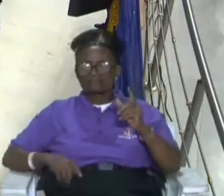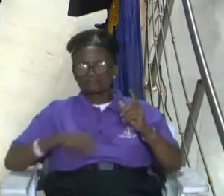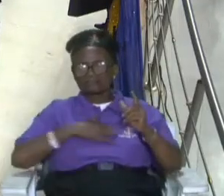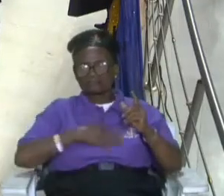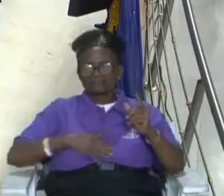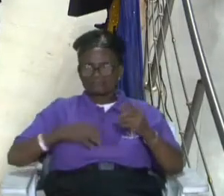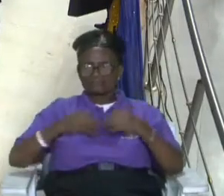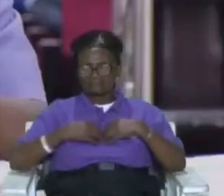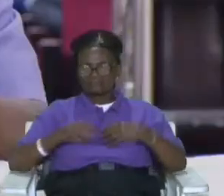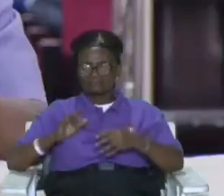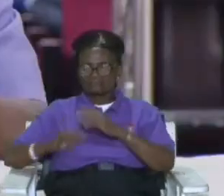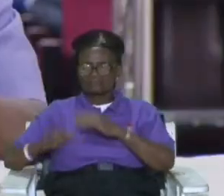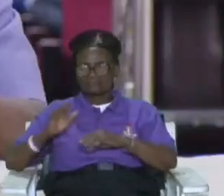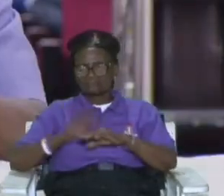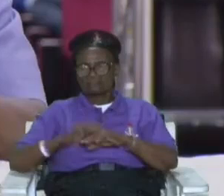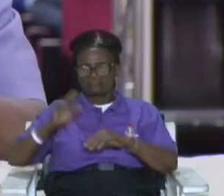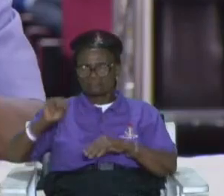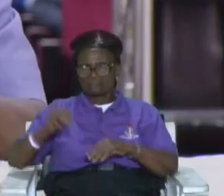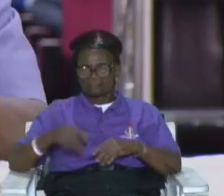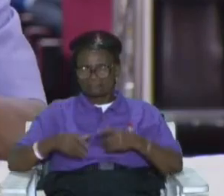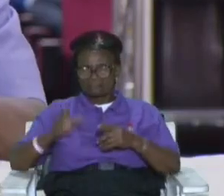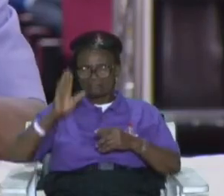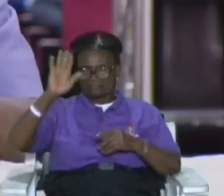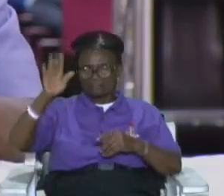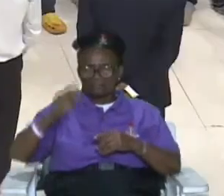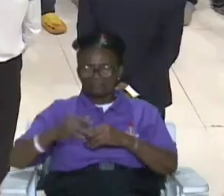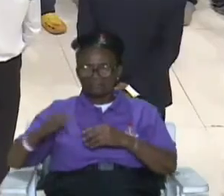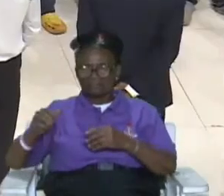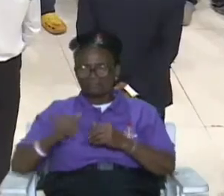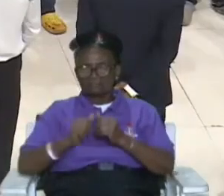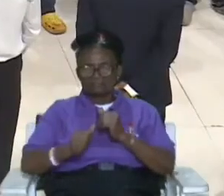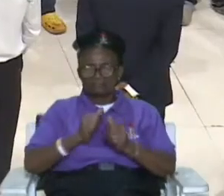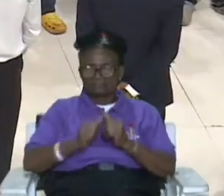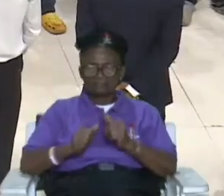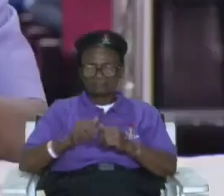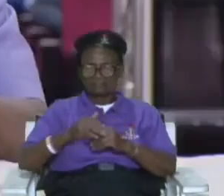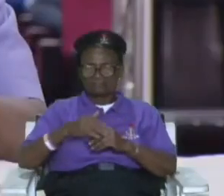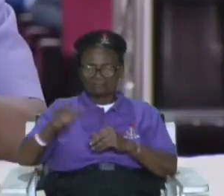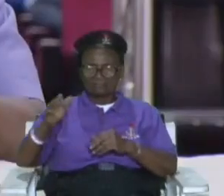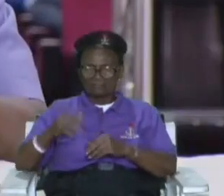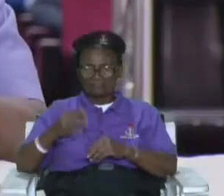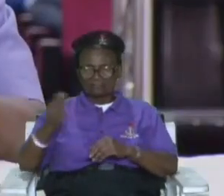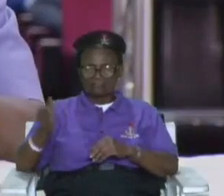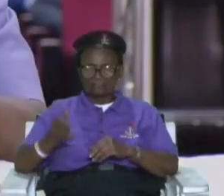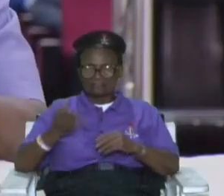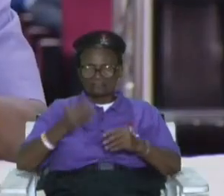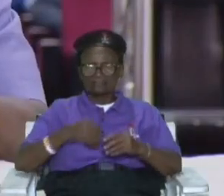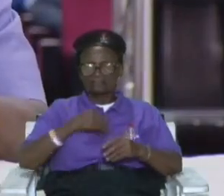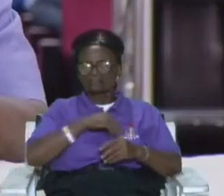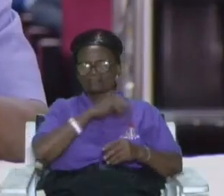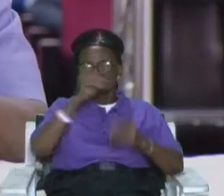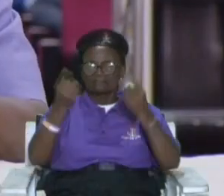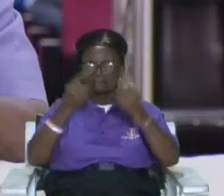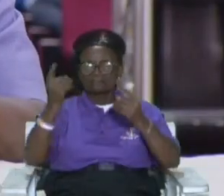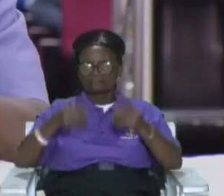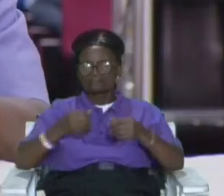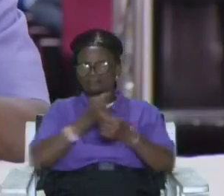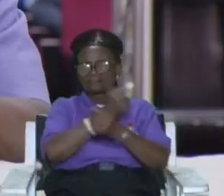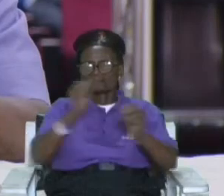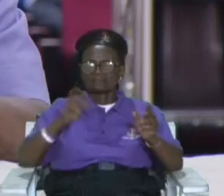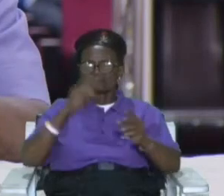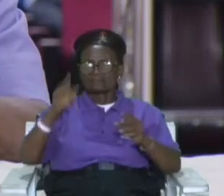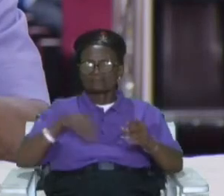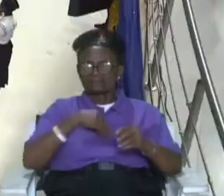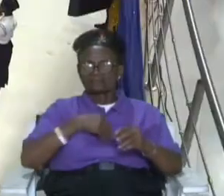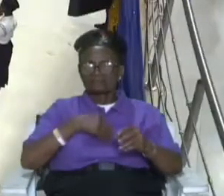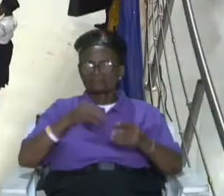them. Let your blood wash away their sins. Save their souls, O Lord. Write their names in